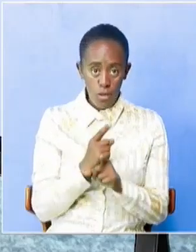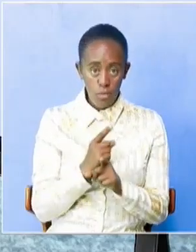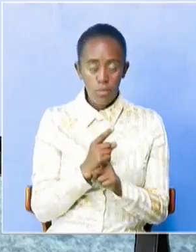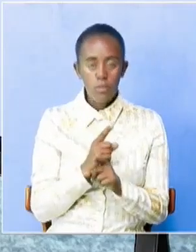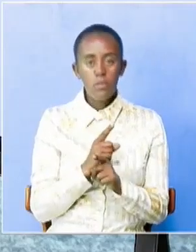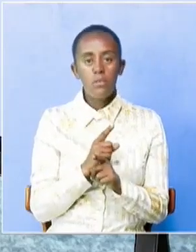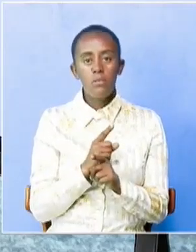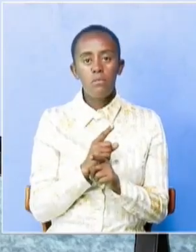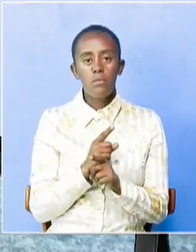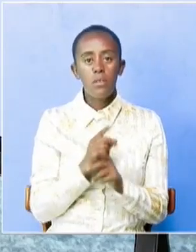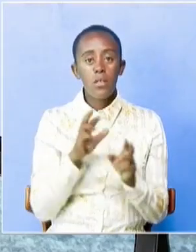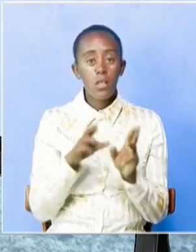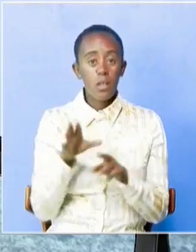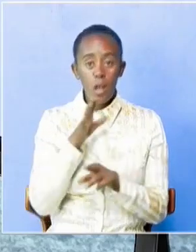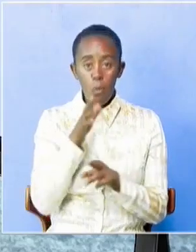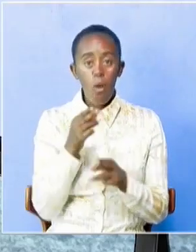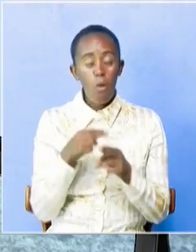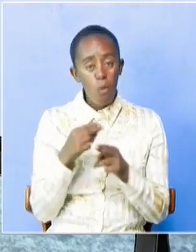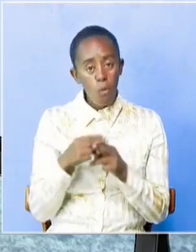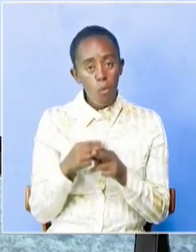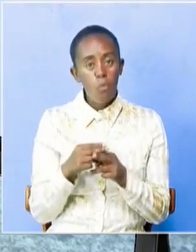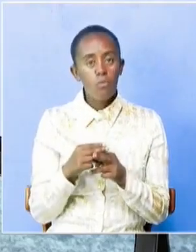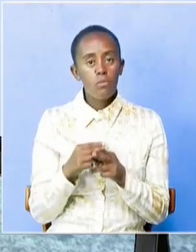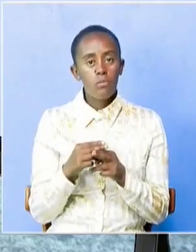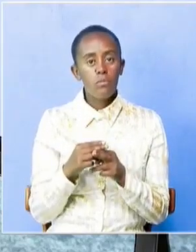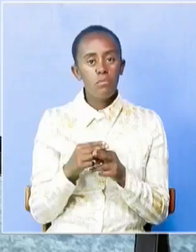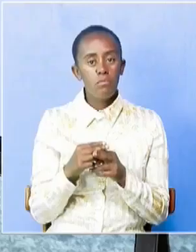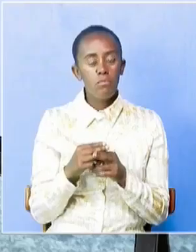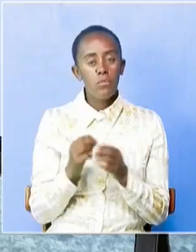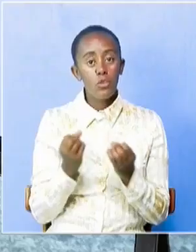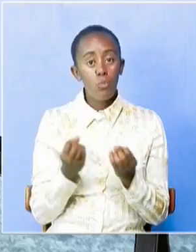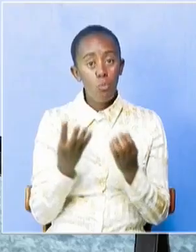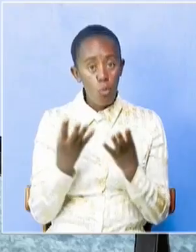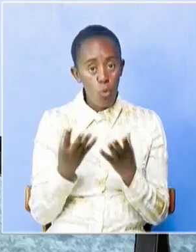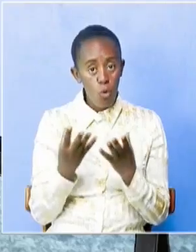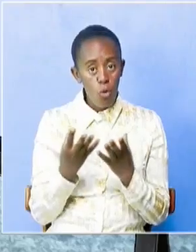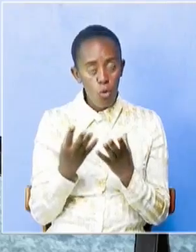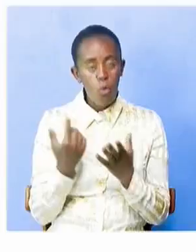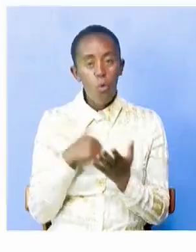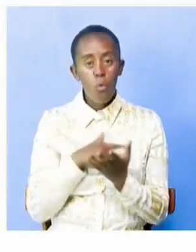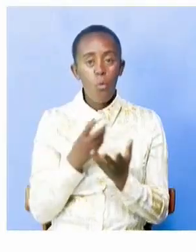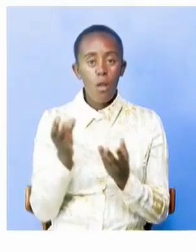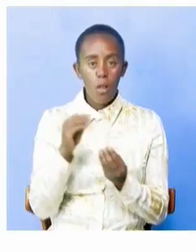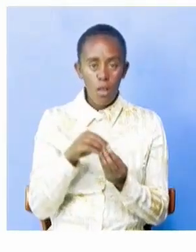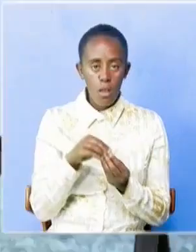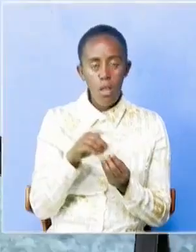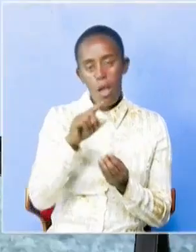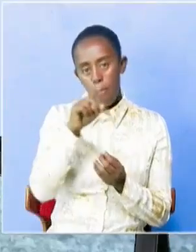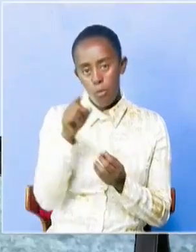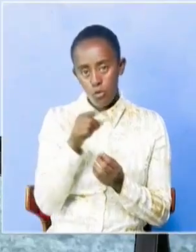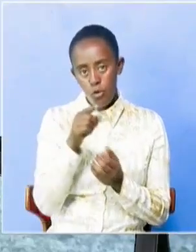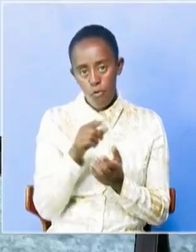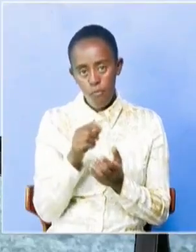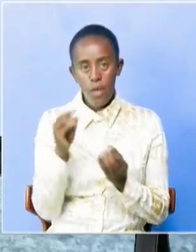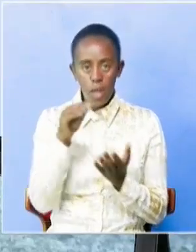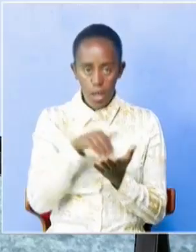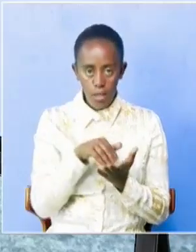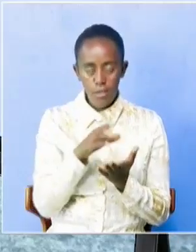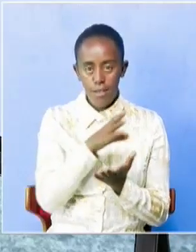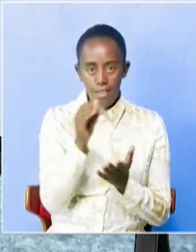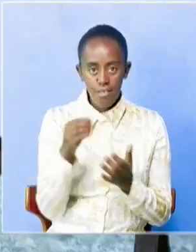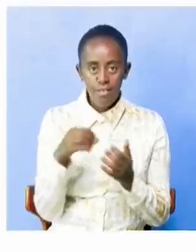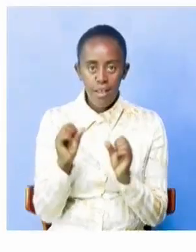So if it is an irregular noun and if it is plural, then we add apostrophe again, and